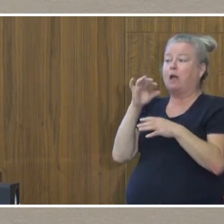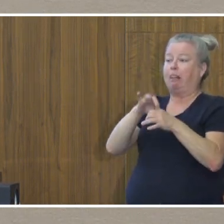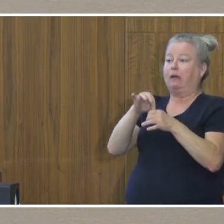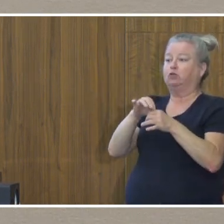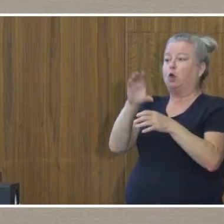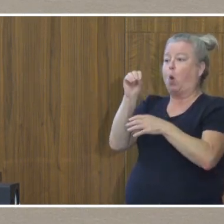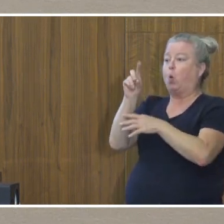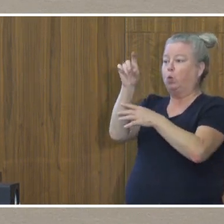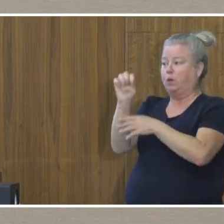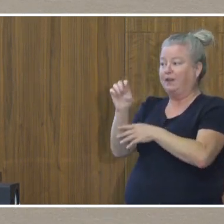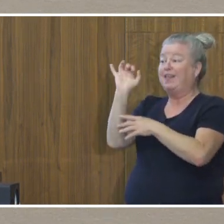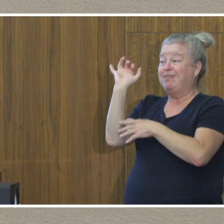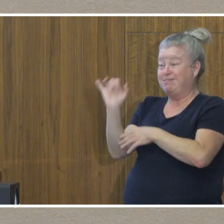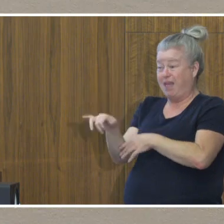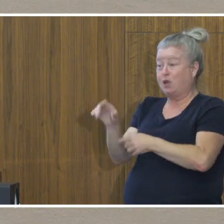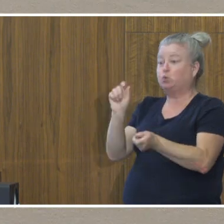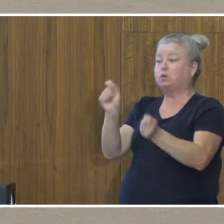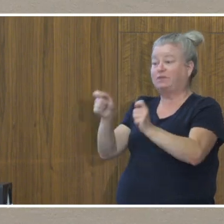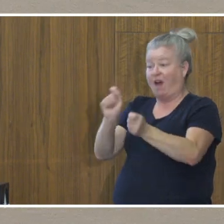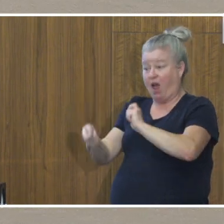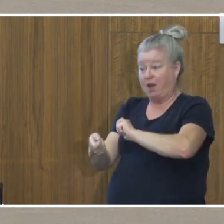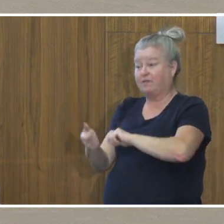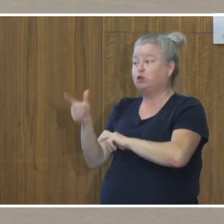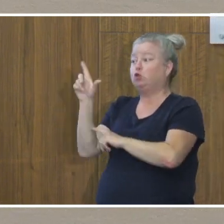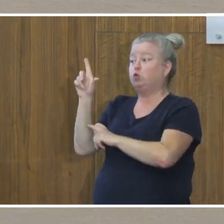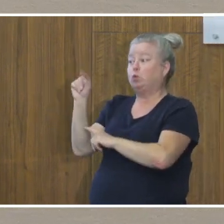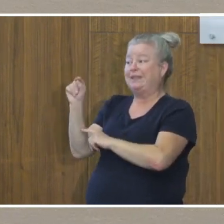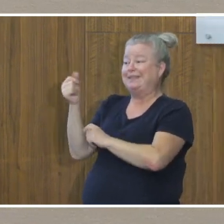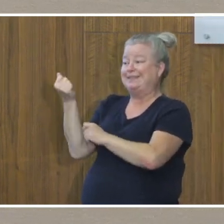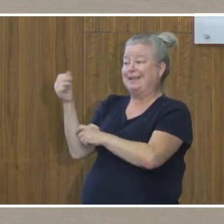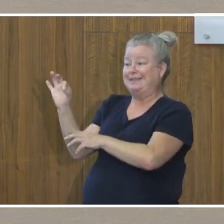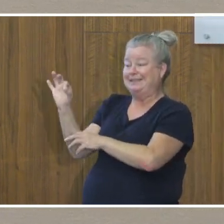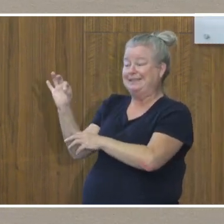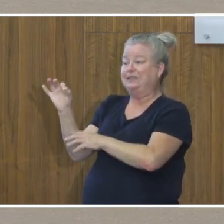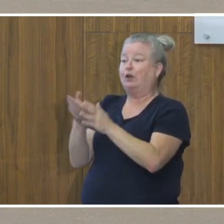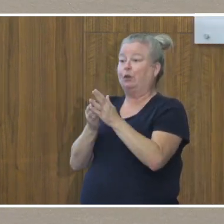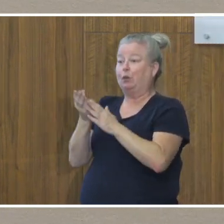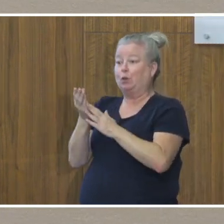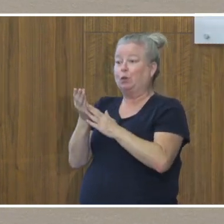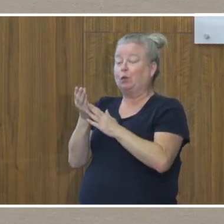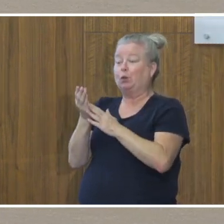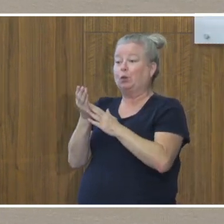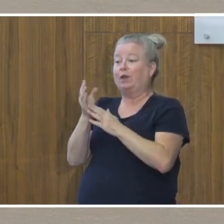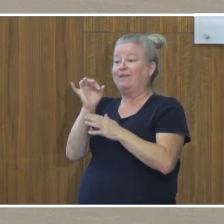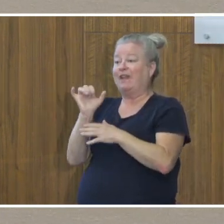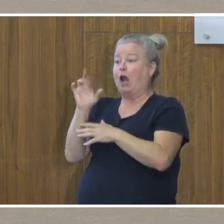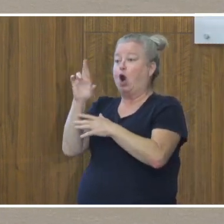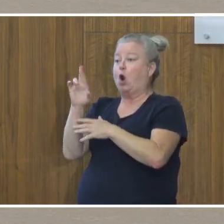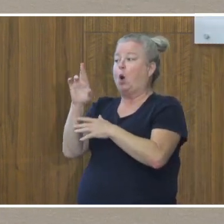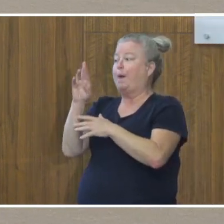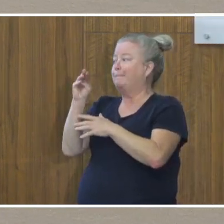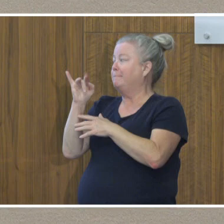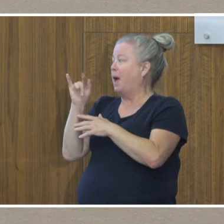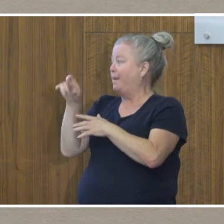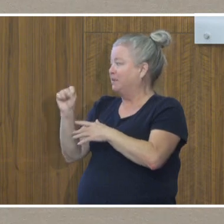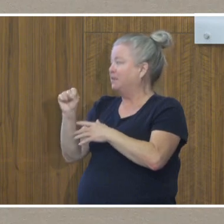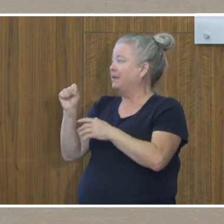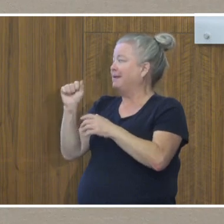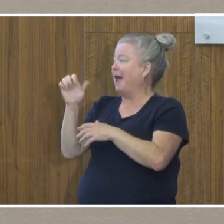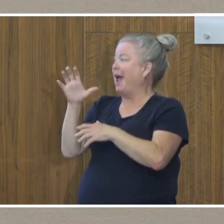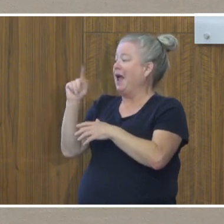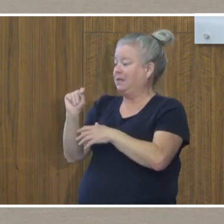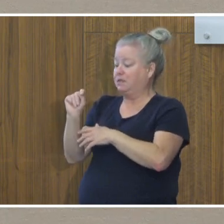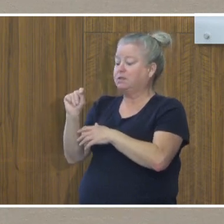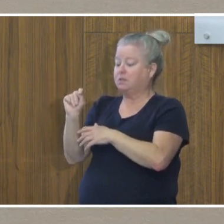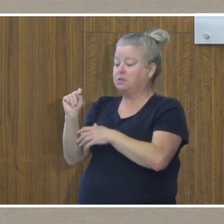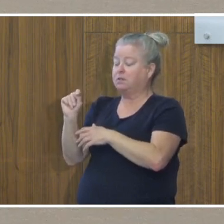were substantially revised in 2019 through the Fair Maps Act, which is also referred to as